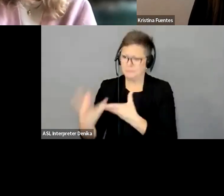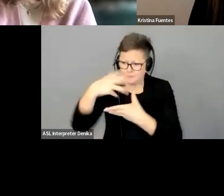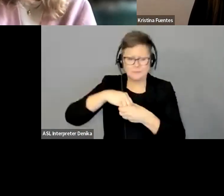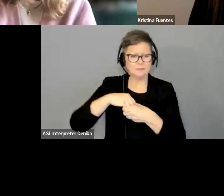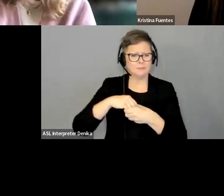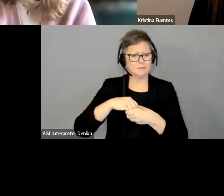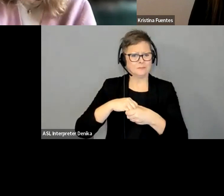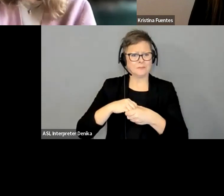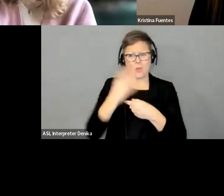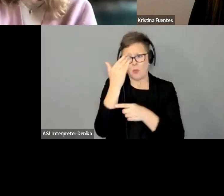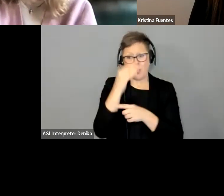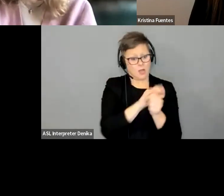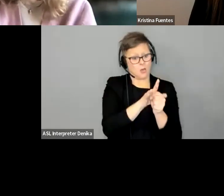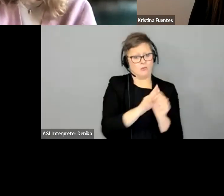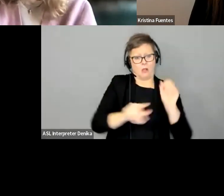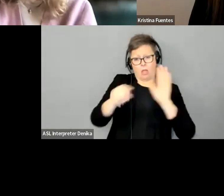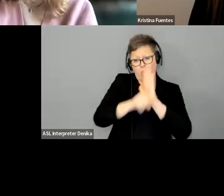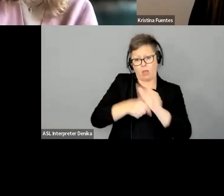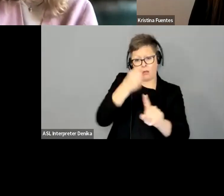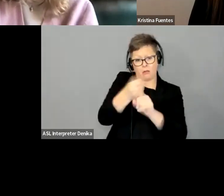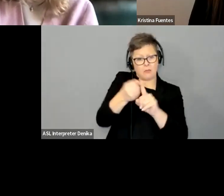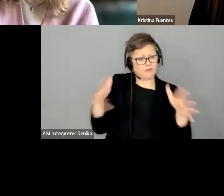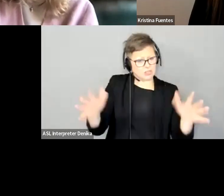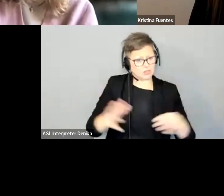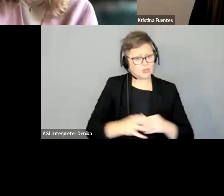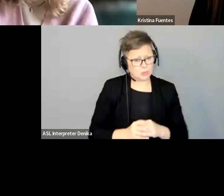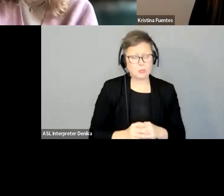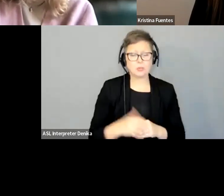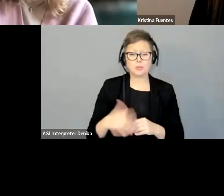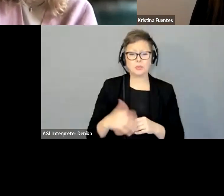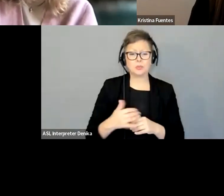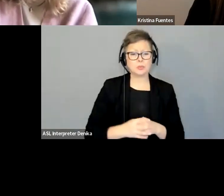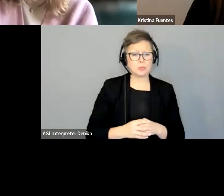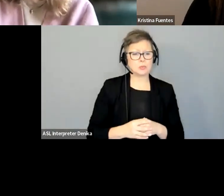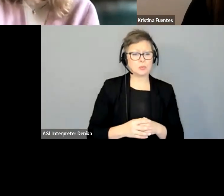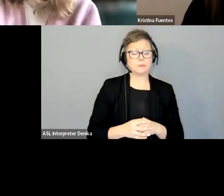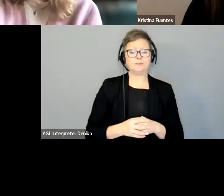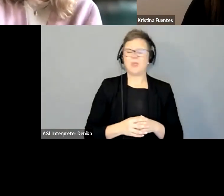ways negatively impacted, particularly in the area of employment.